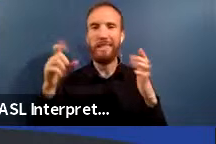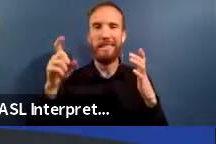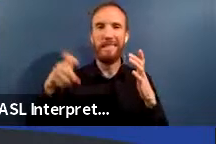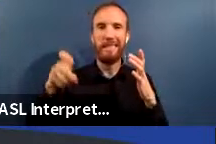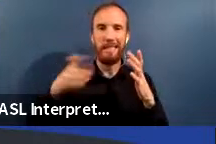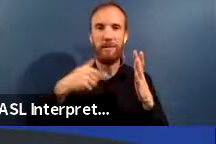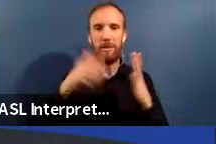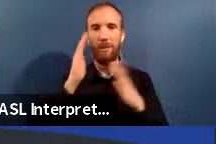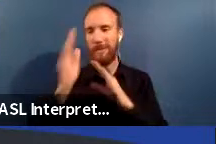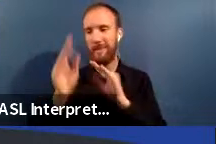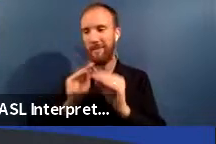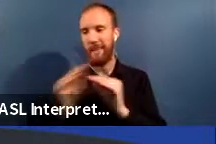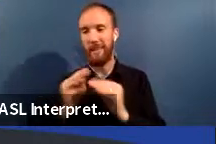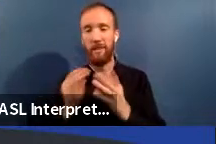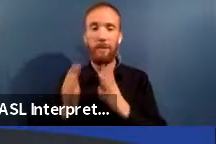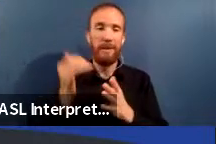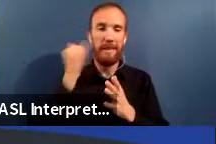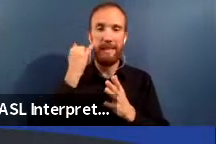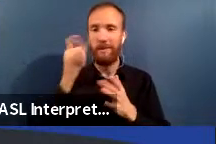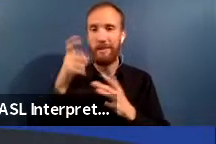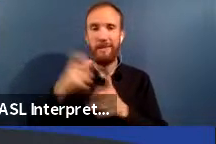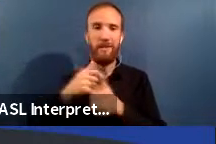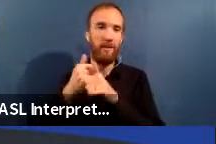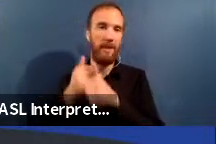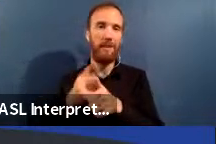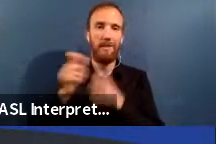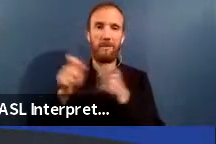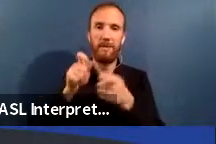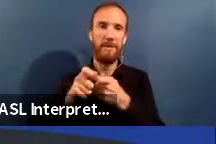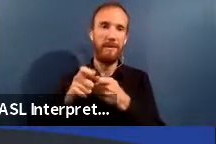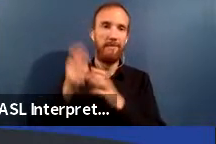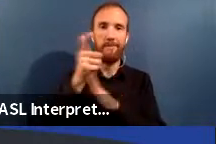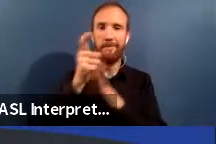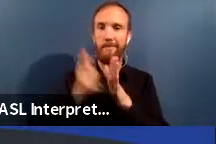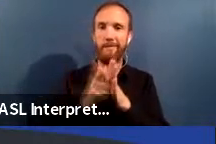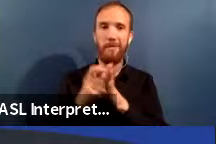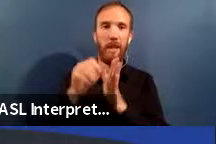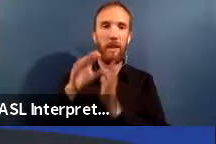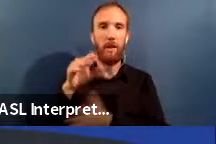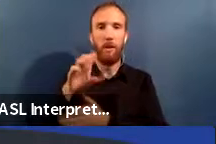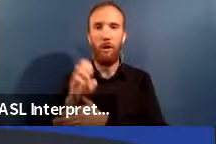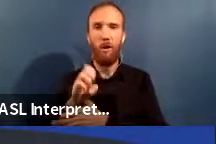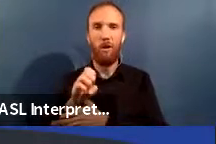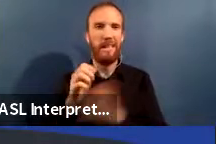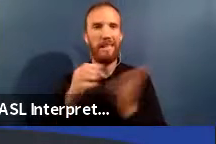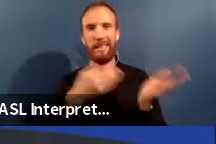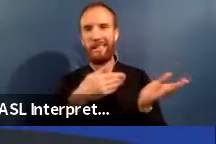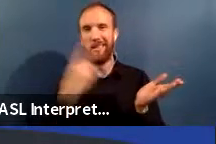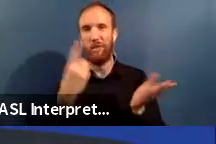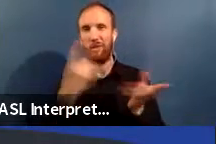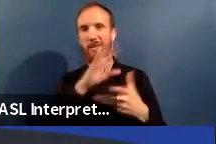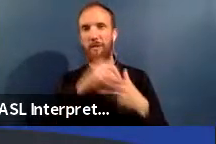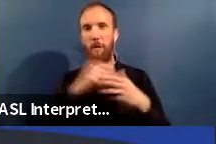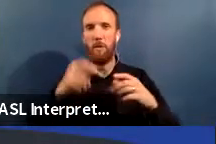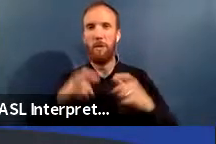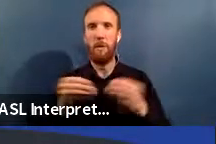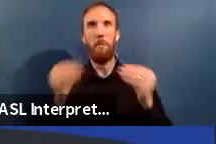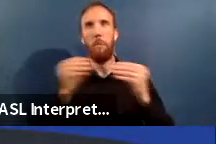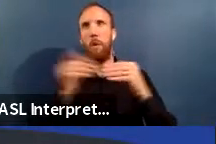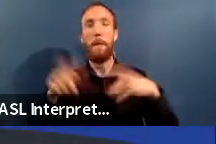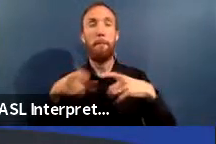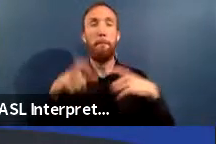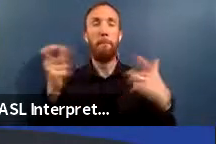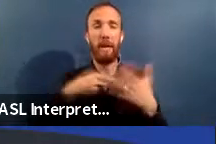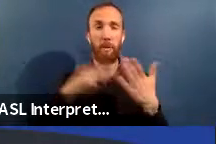code-driven modifications were included in larger capital projects. So this category, as we